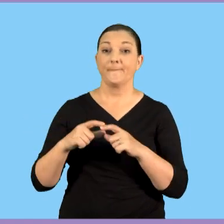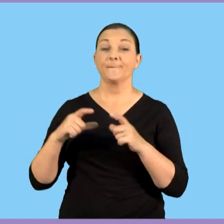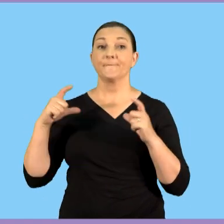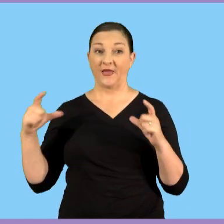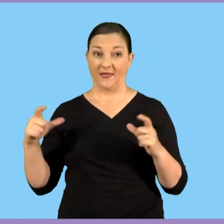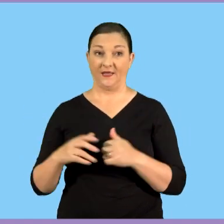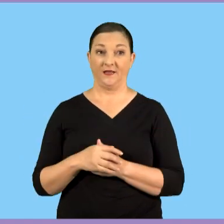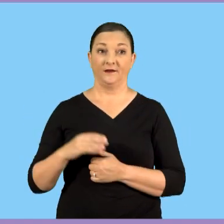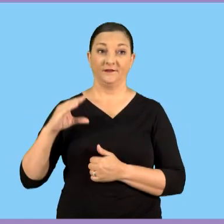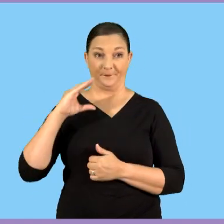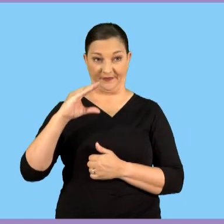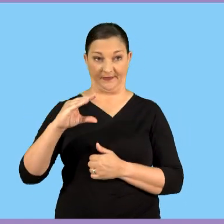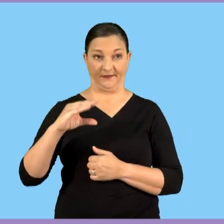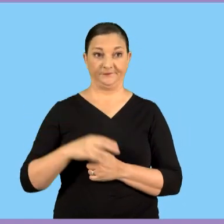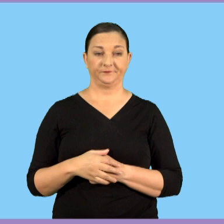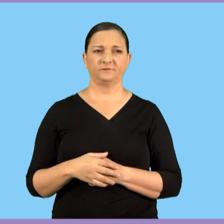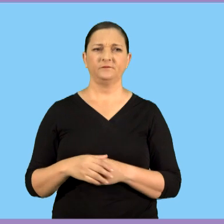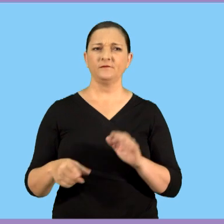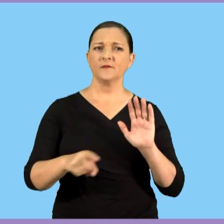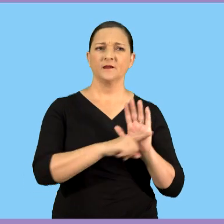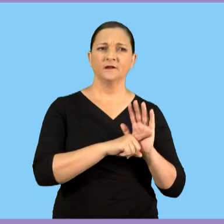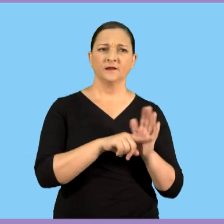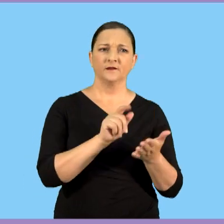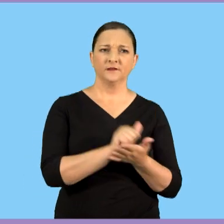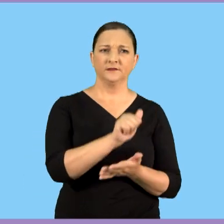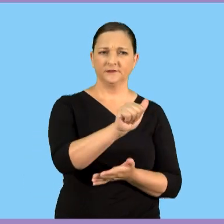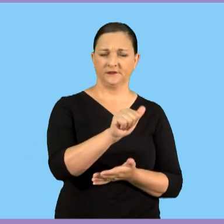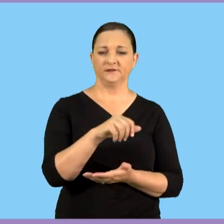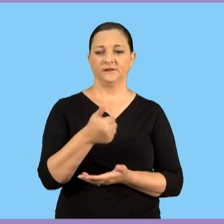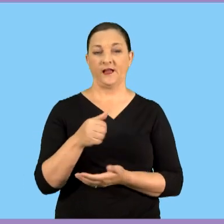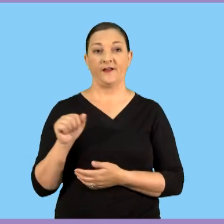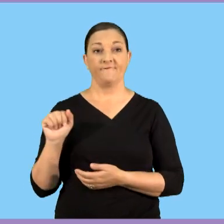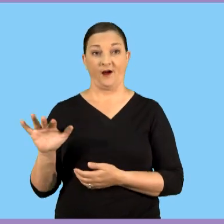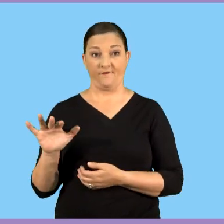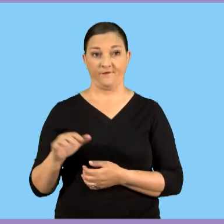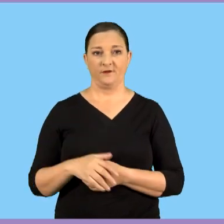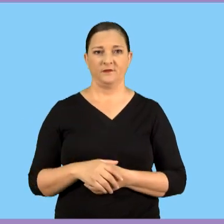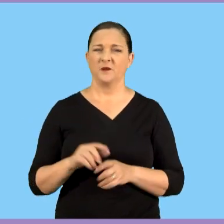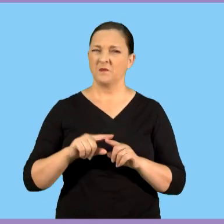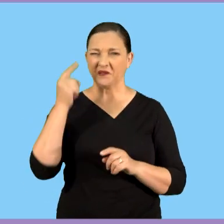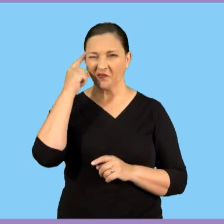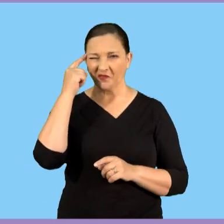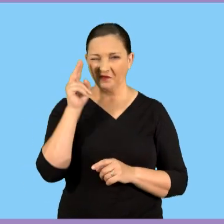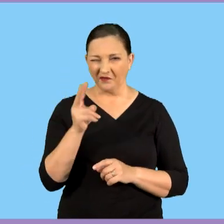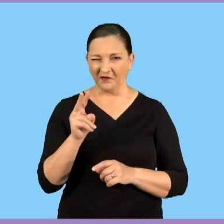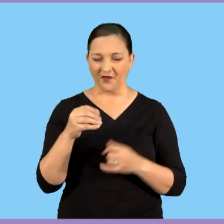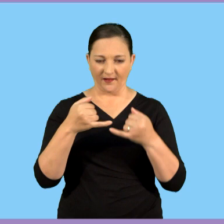next set of numbers. We have a negative 16 and a 5. Now think of the number